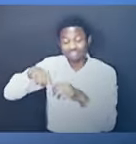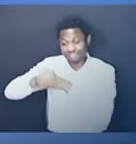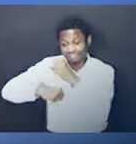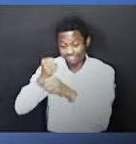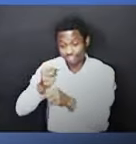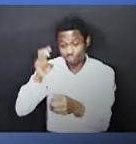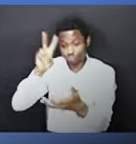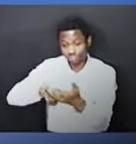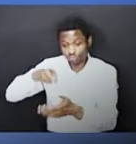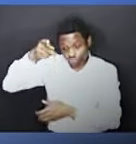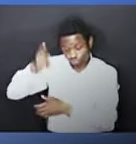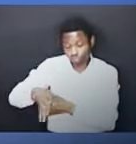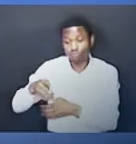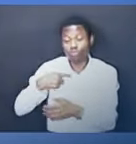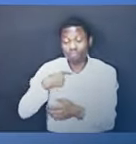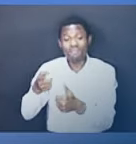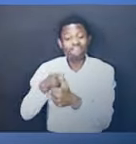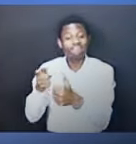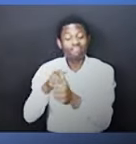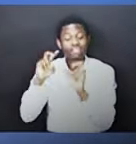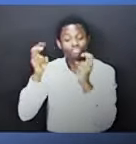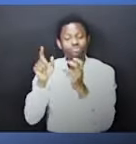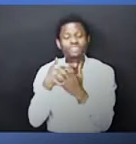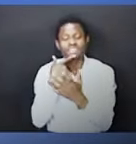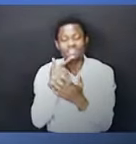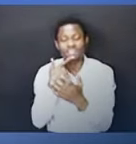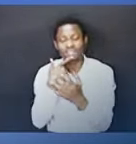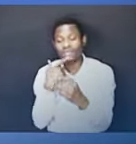a people of God unleashed to transform